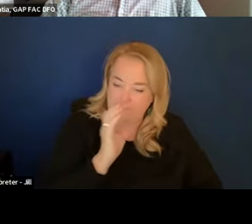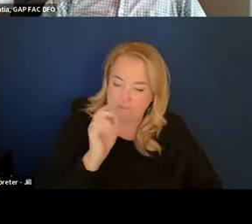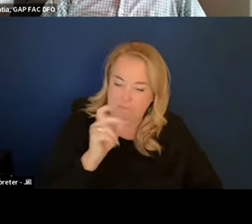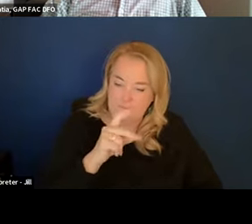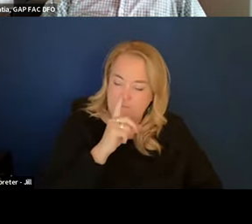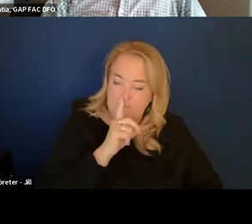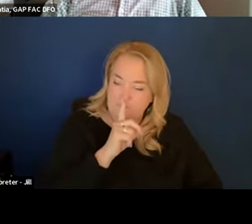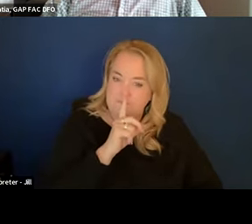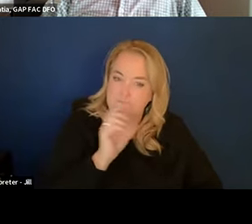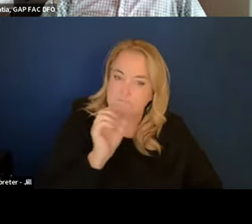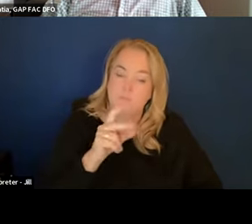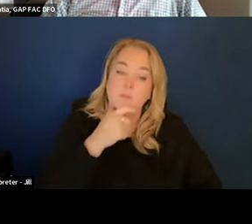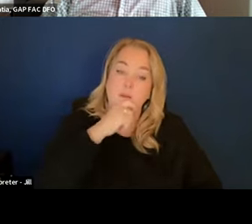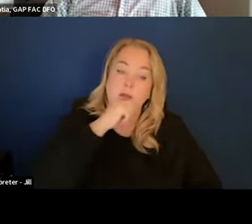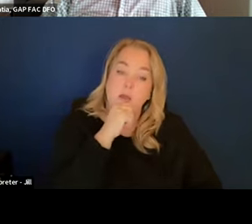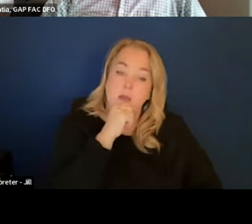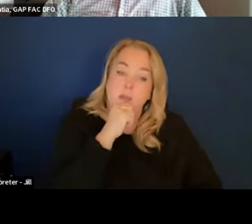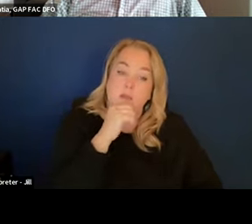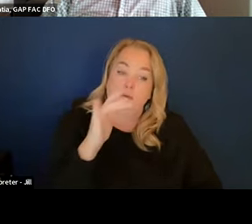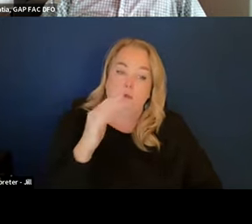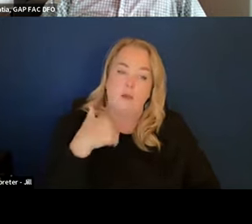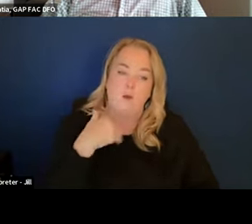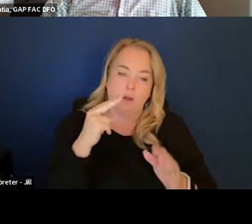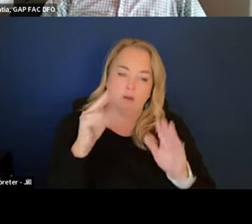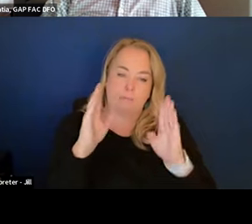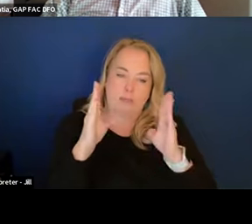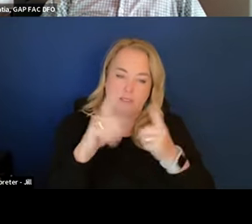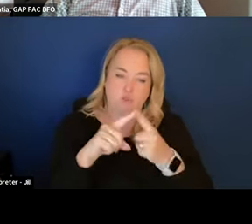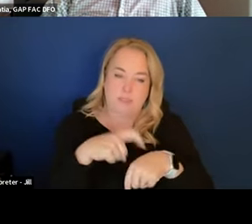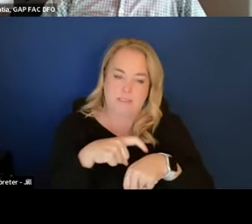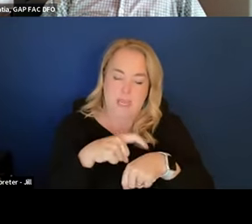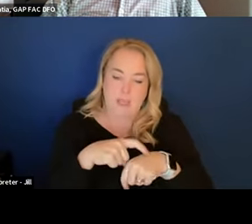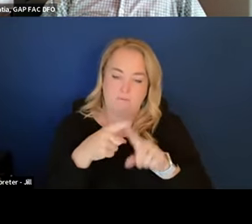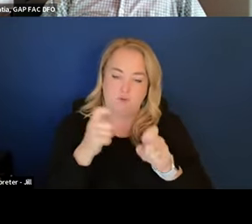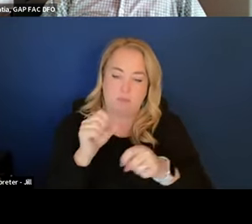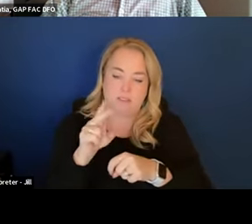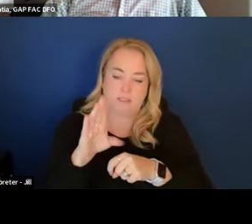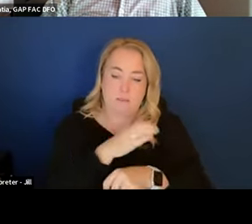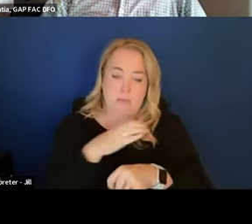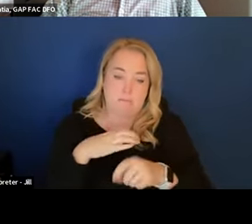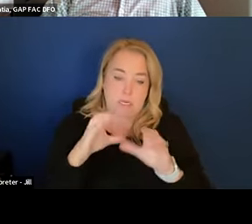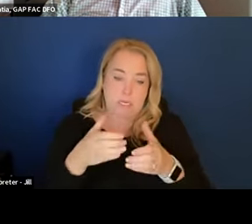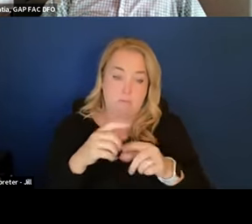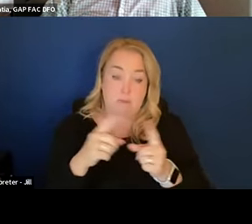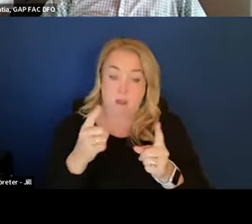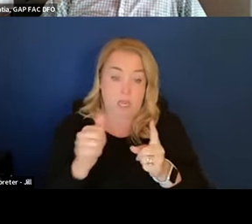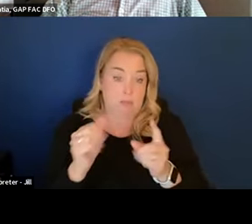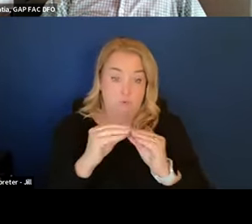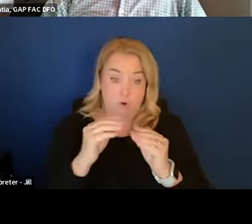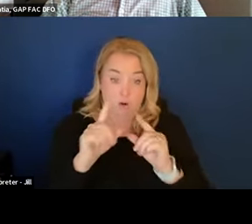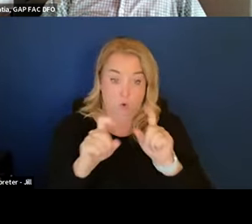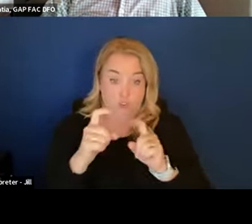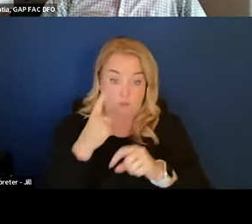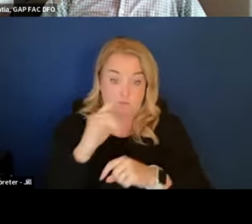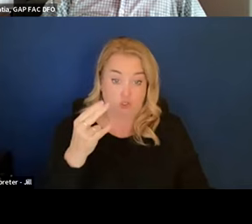Awesome. I want to be mindful of time from the subcommittee. Any other questions specifically